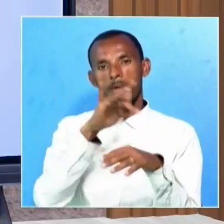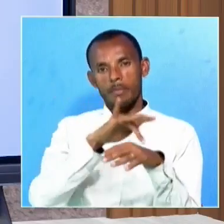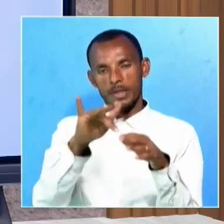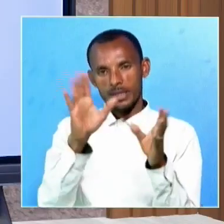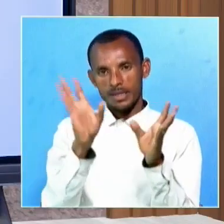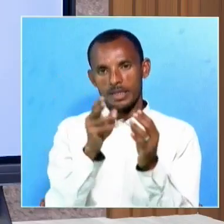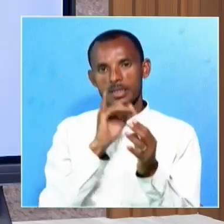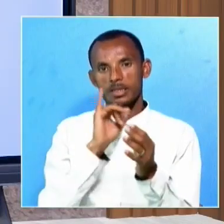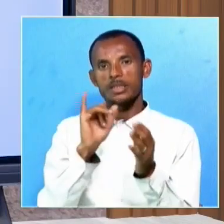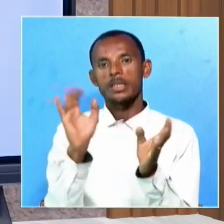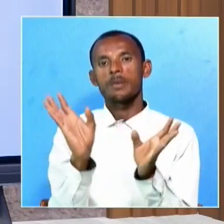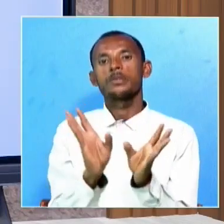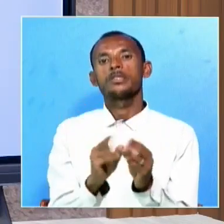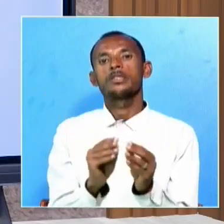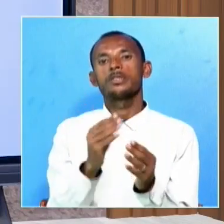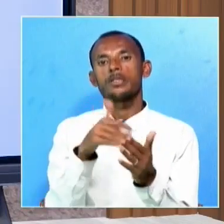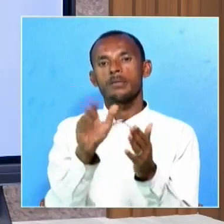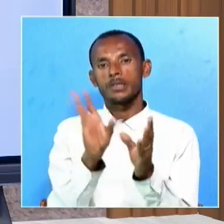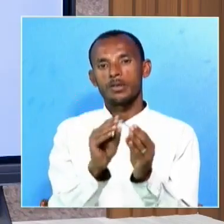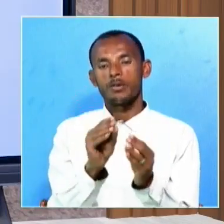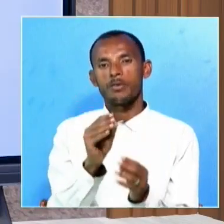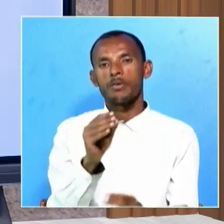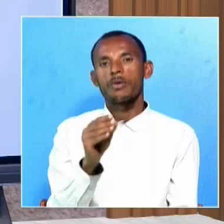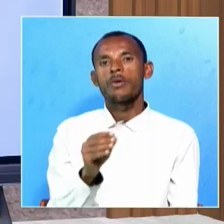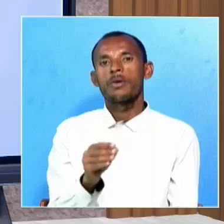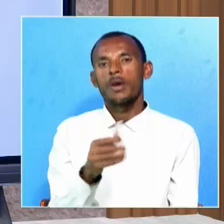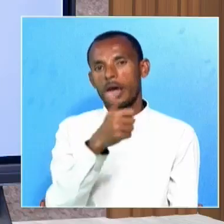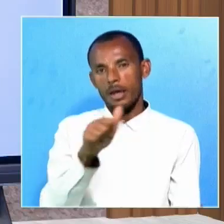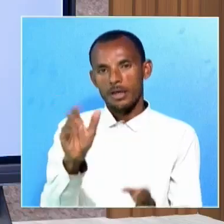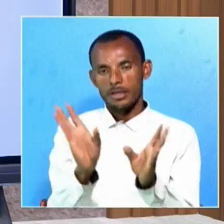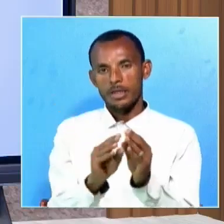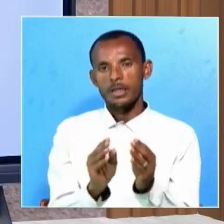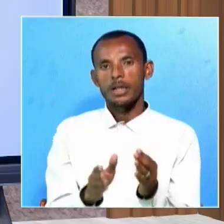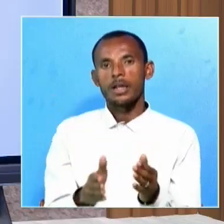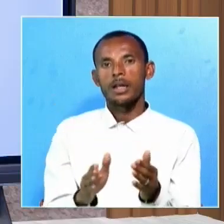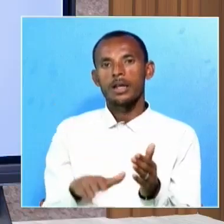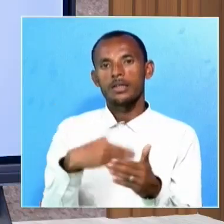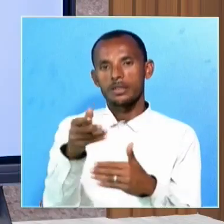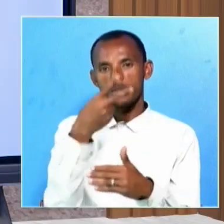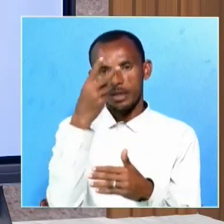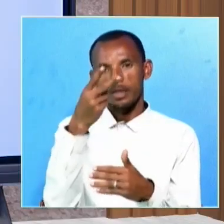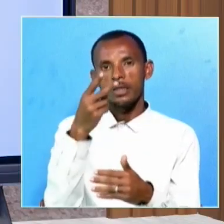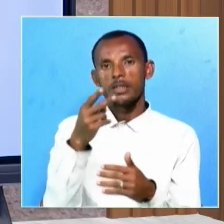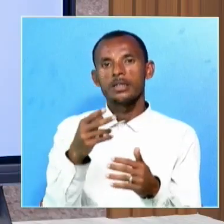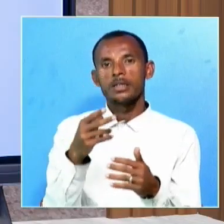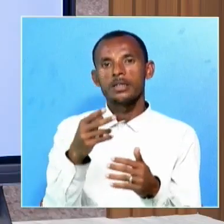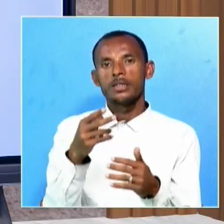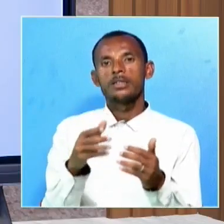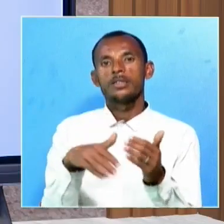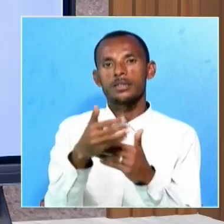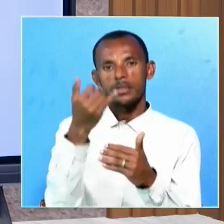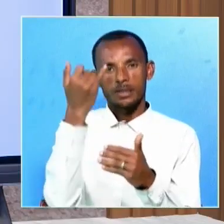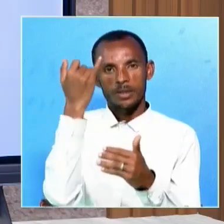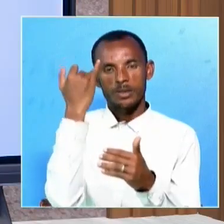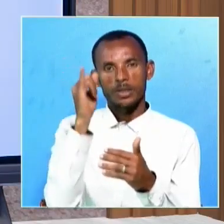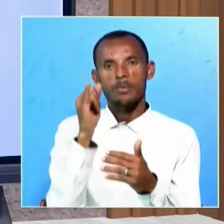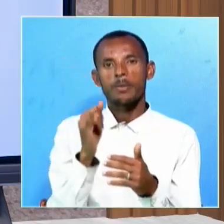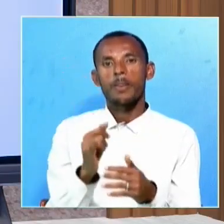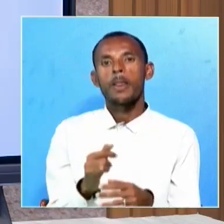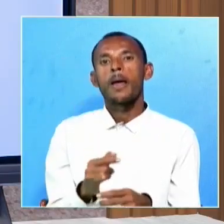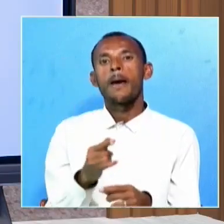set. Now, let's proceed to the next concept, a proper subset.